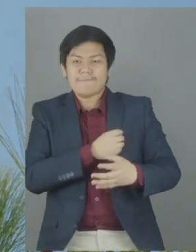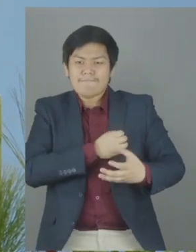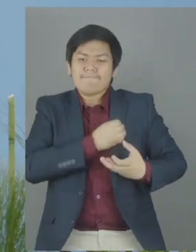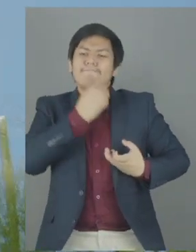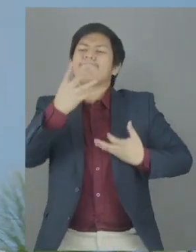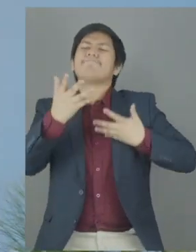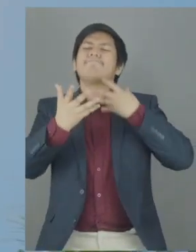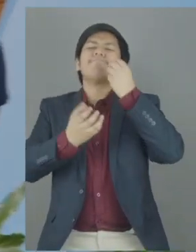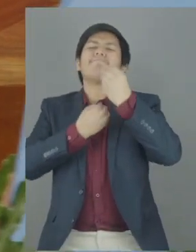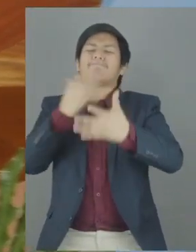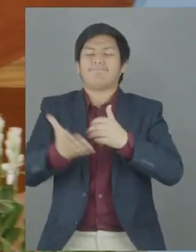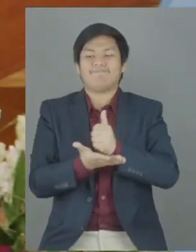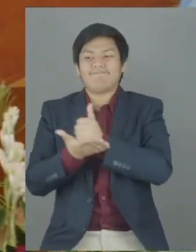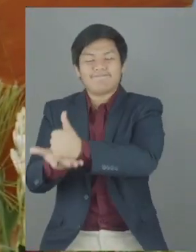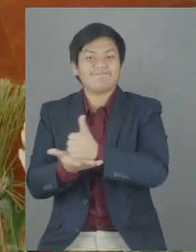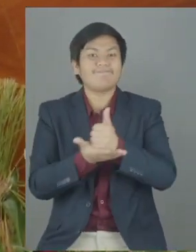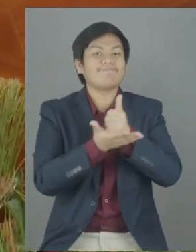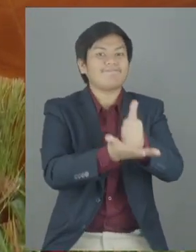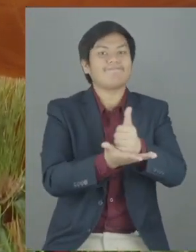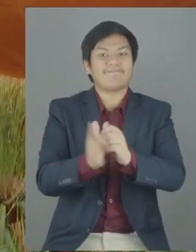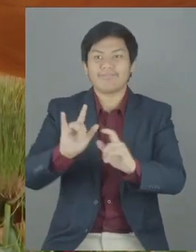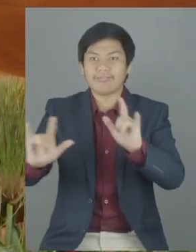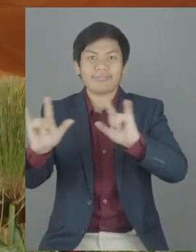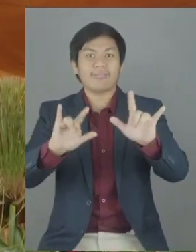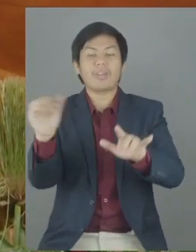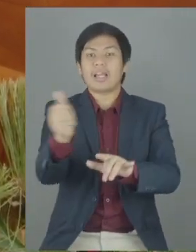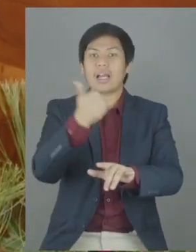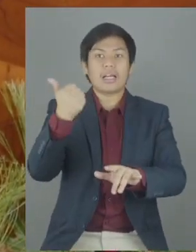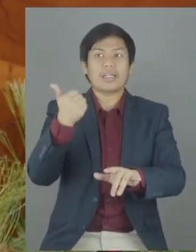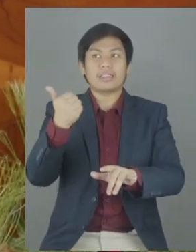out hospitality and love to others